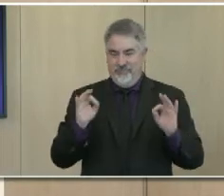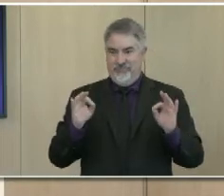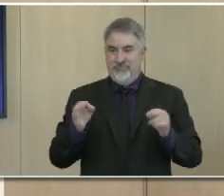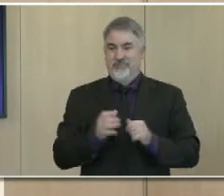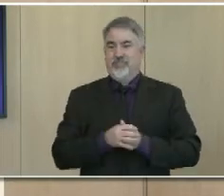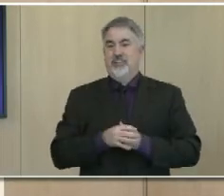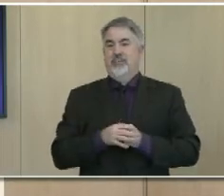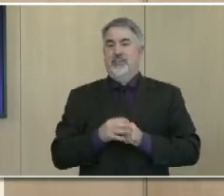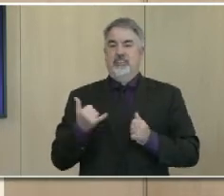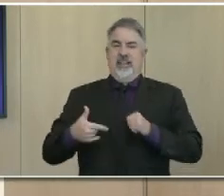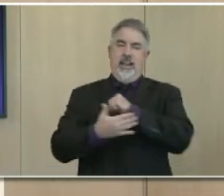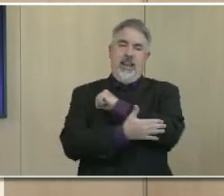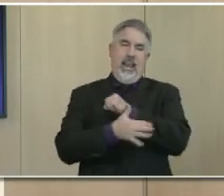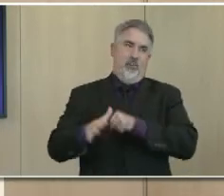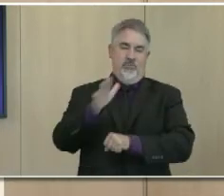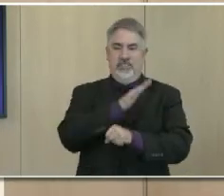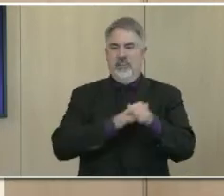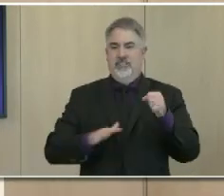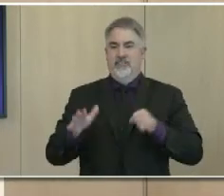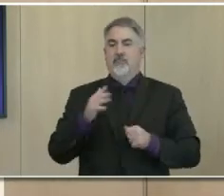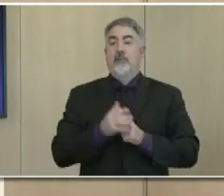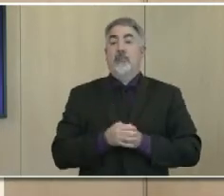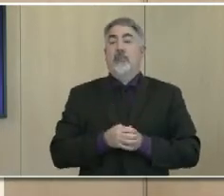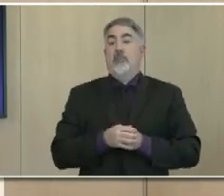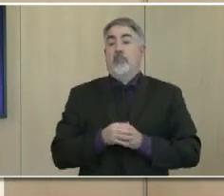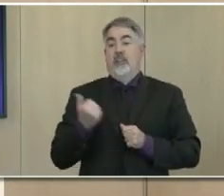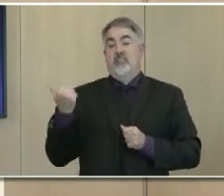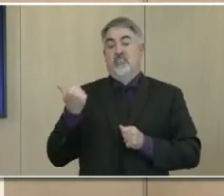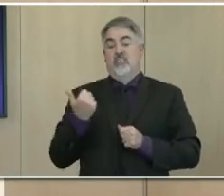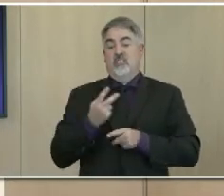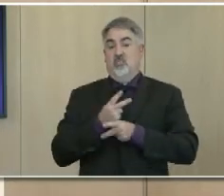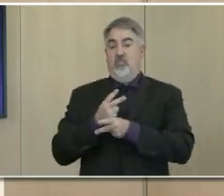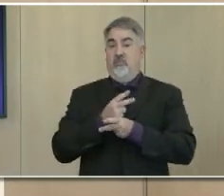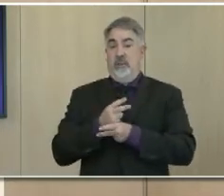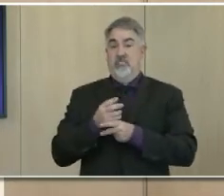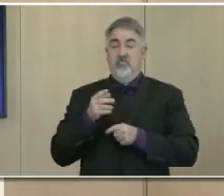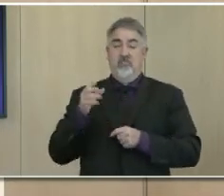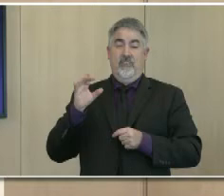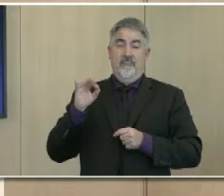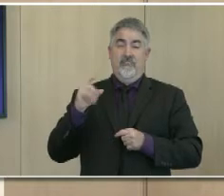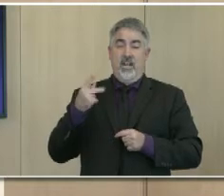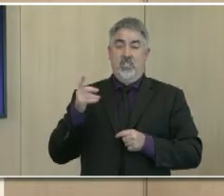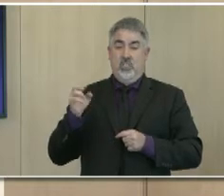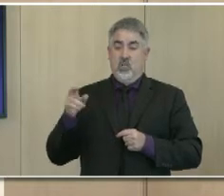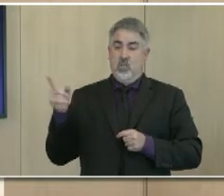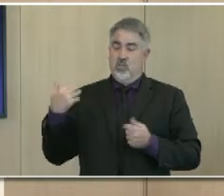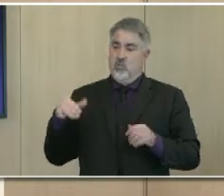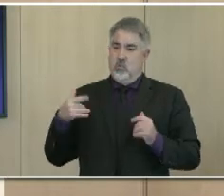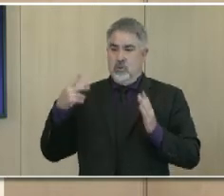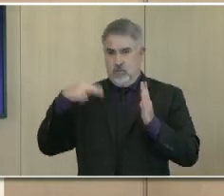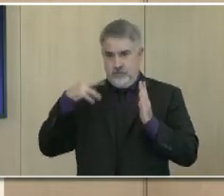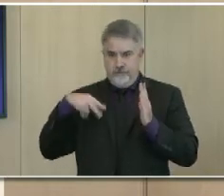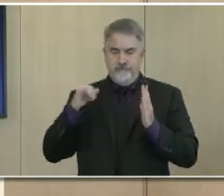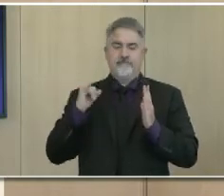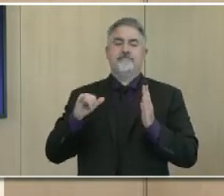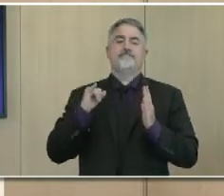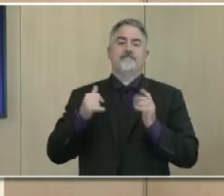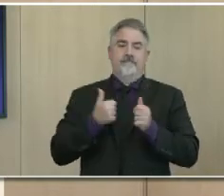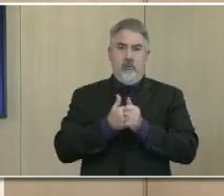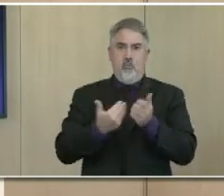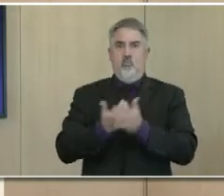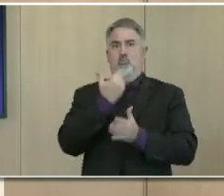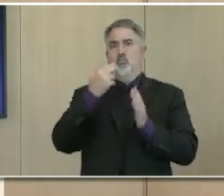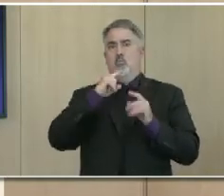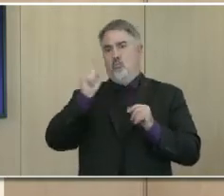briefing. Supervisor Fletcher has reviewed the public health officer order that was